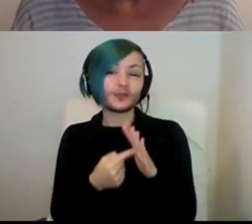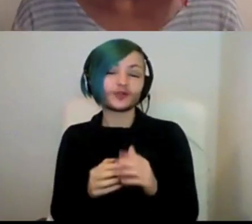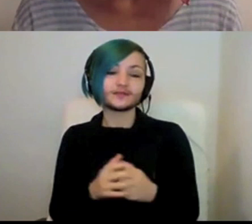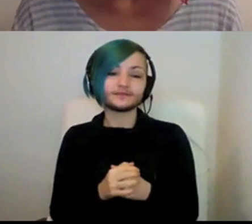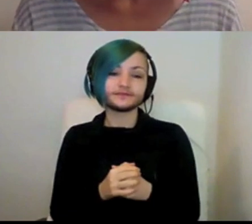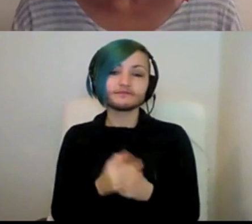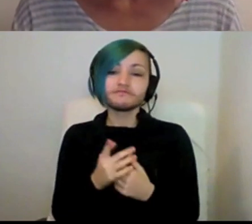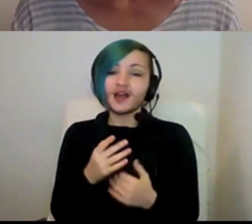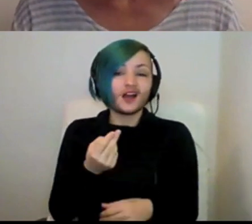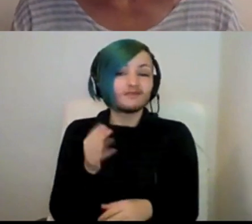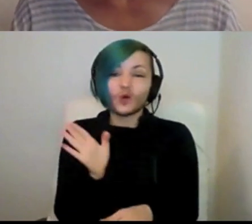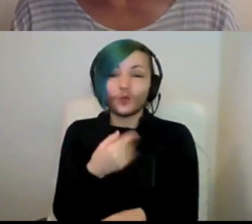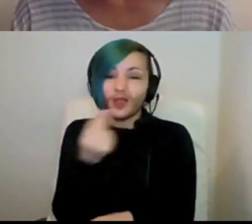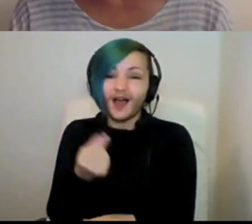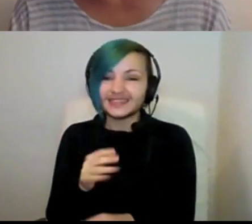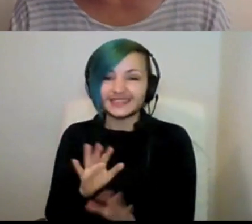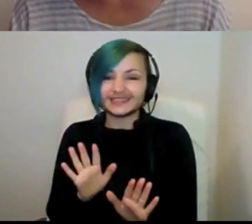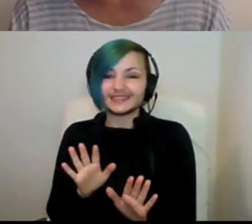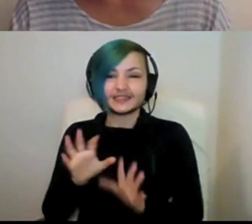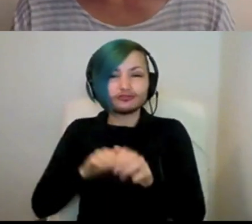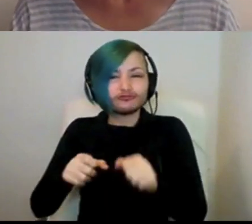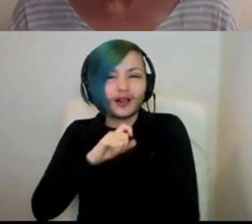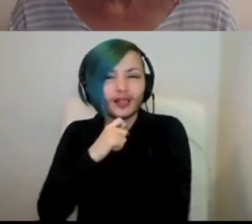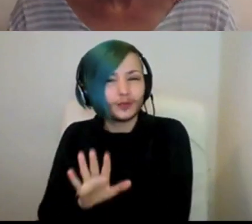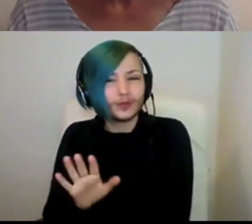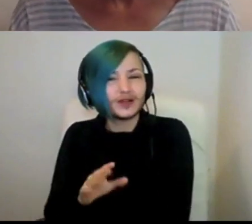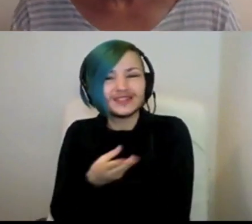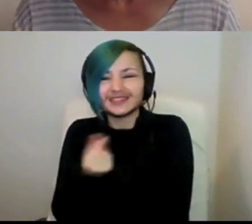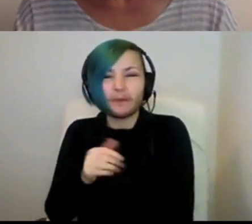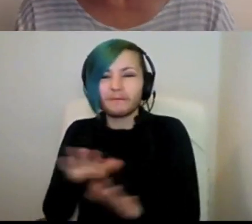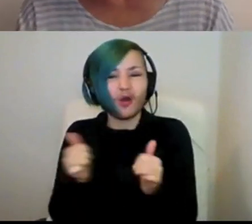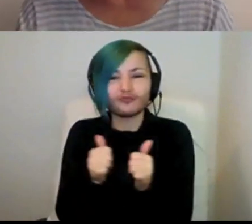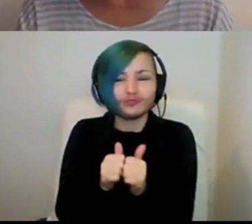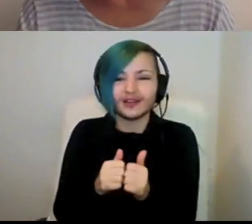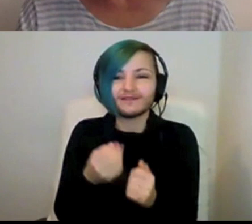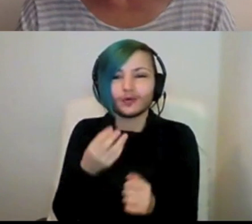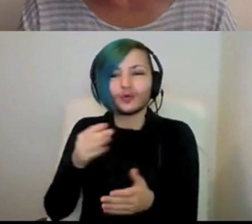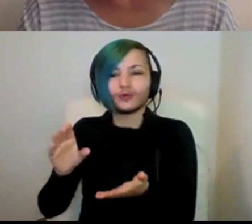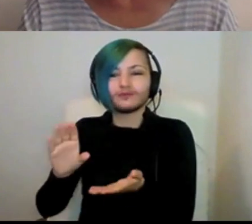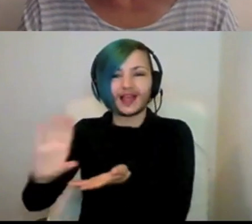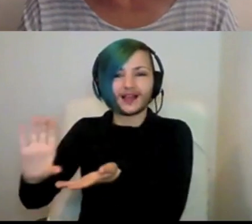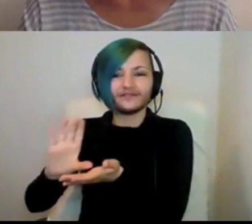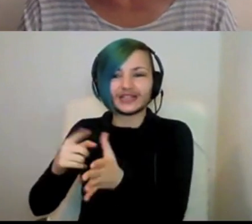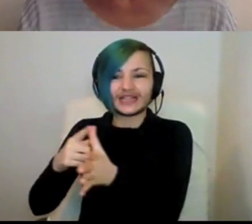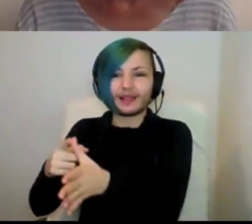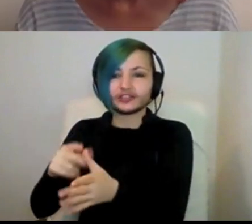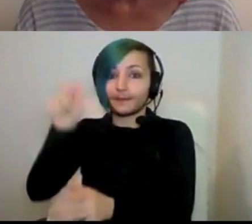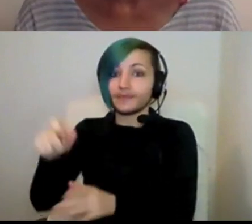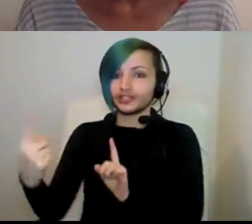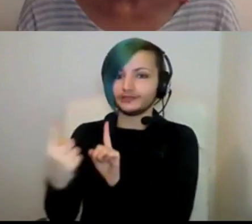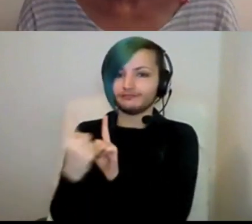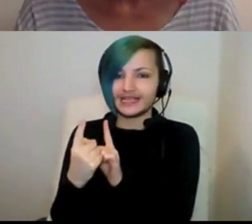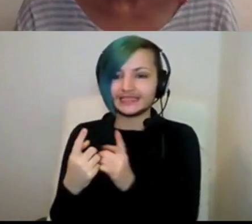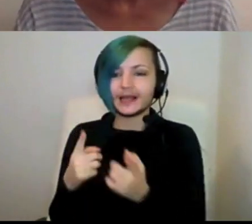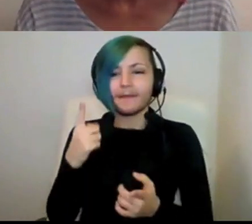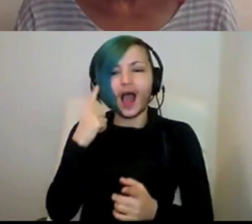could do that. You know, some people would really struggle with meeting a funder or what have you. But I think making it a more personal experience